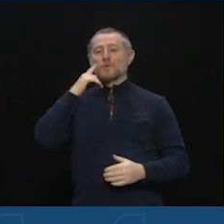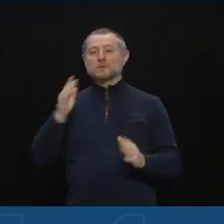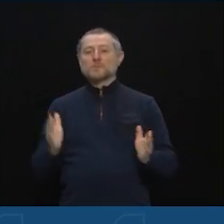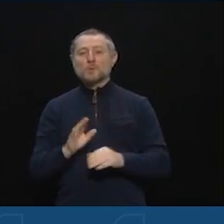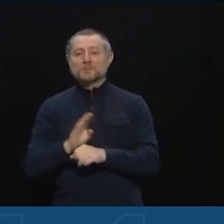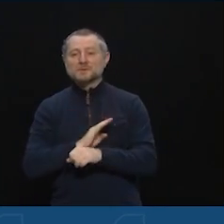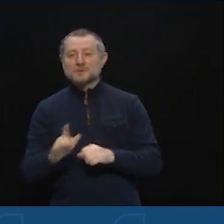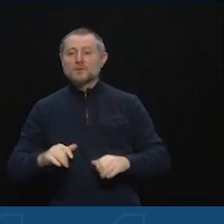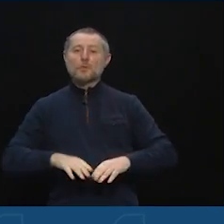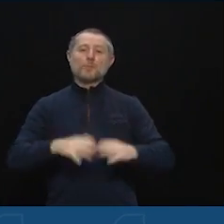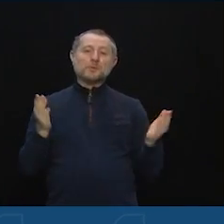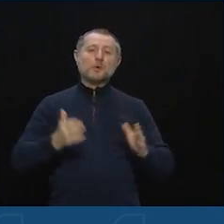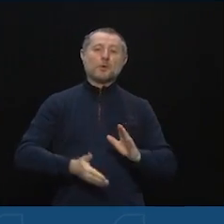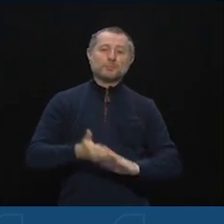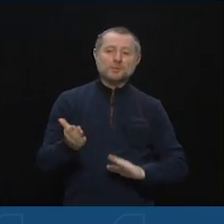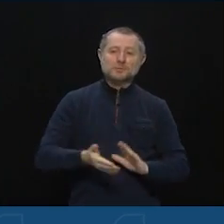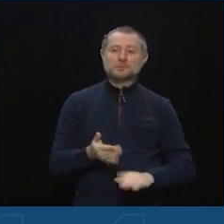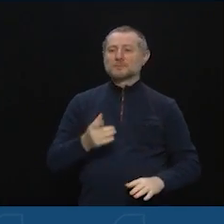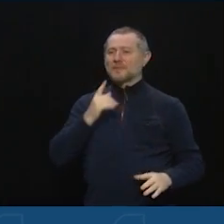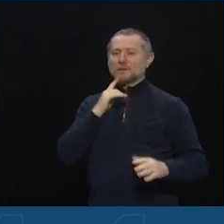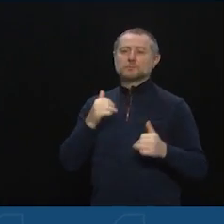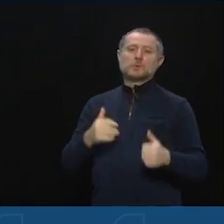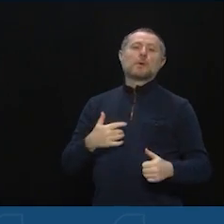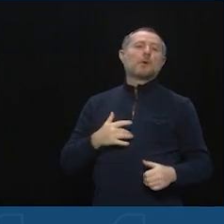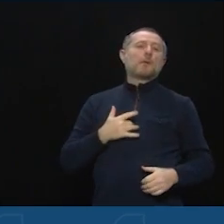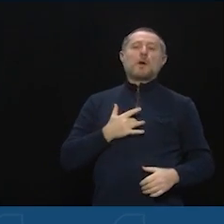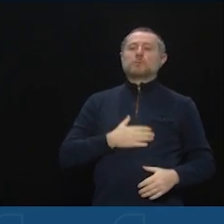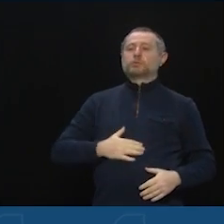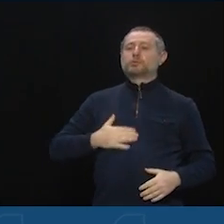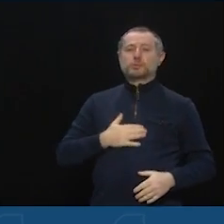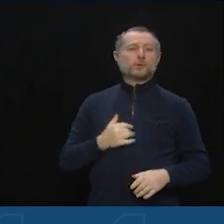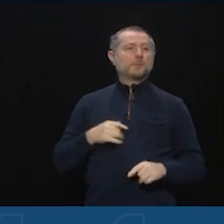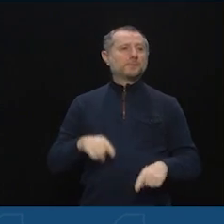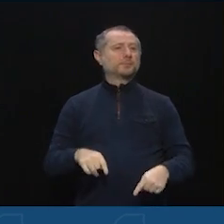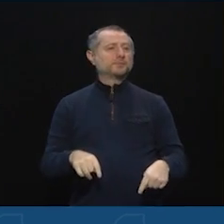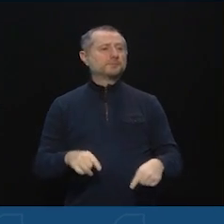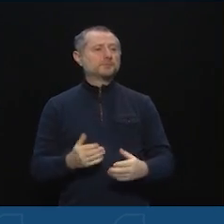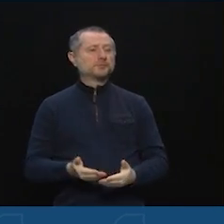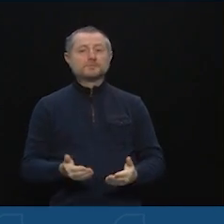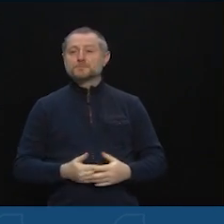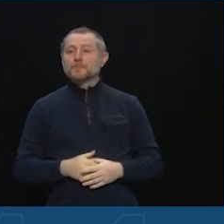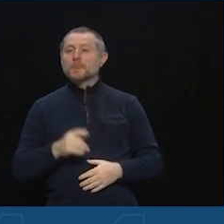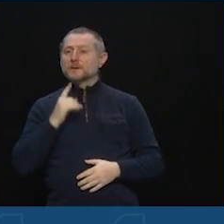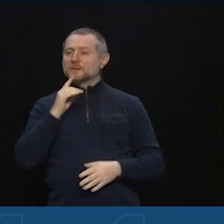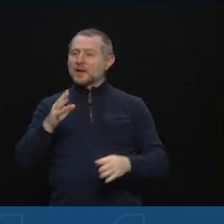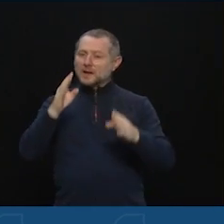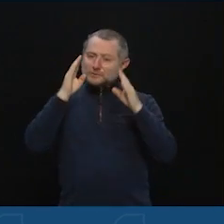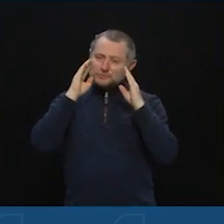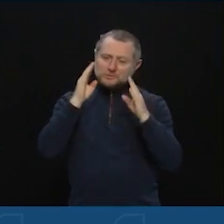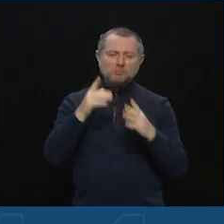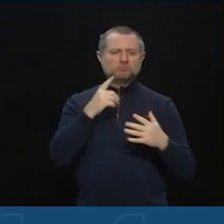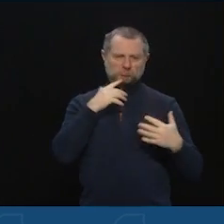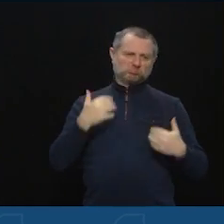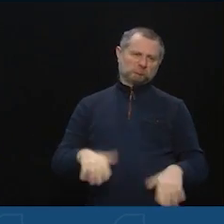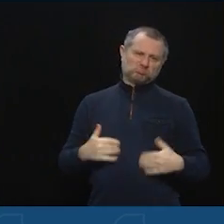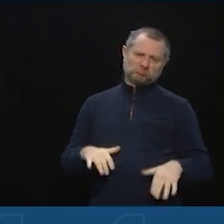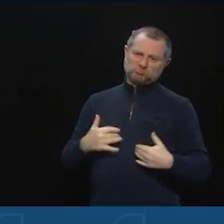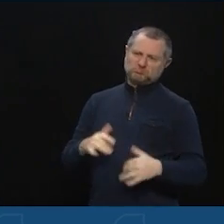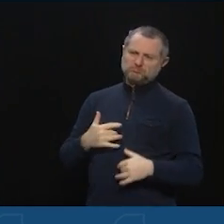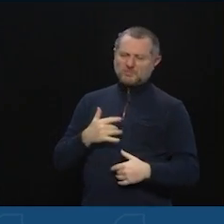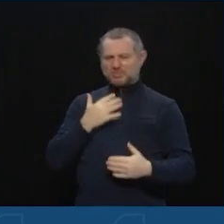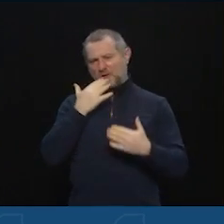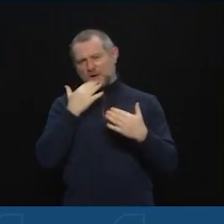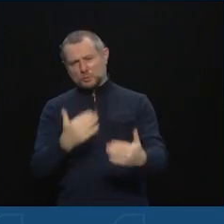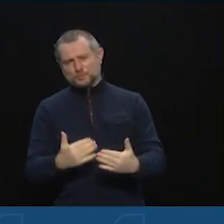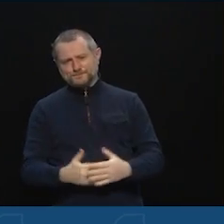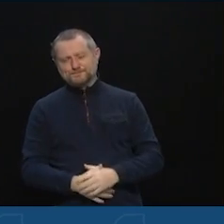faster is a no-brainer. So we really appreciate you being here, your thought, and the attention that you're devoting to this area, which